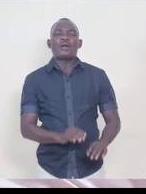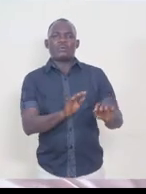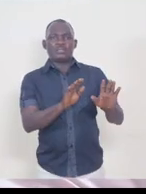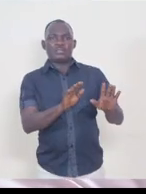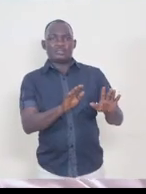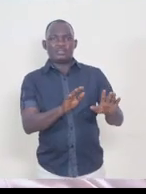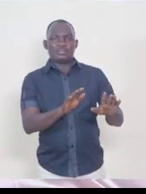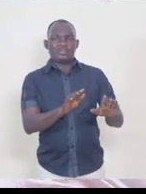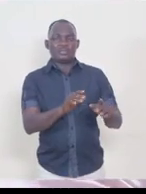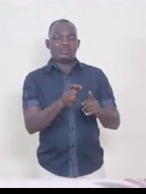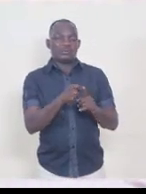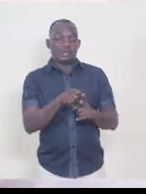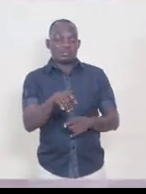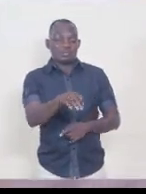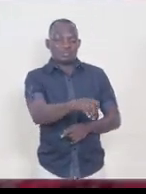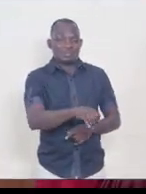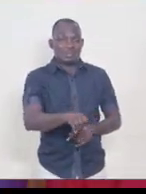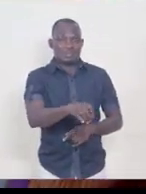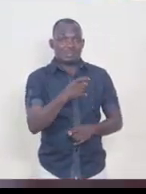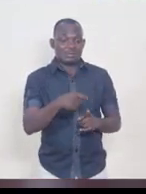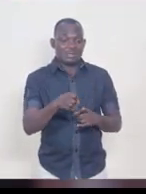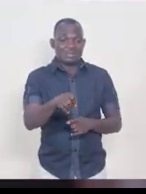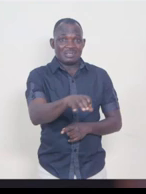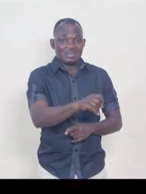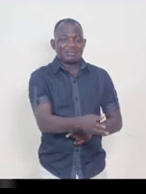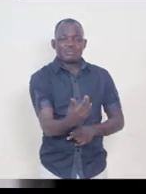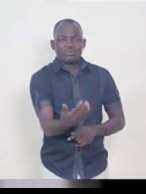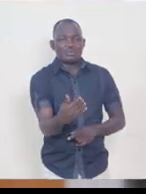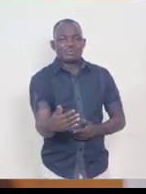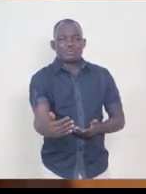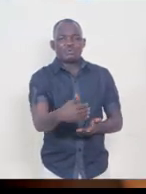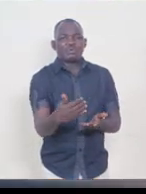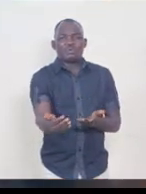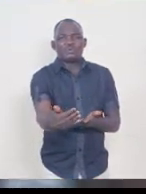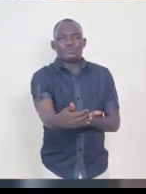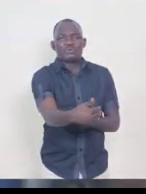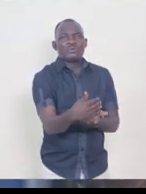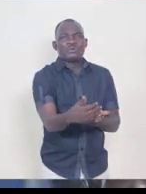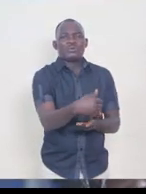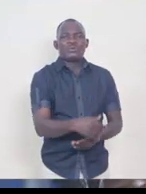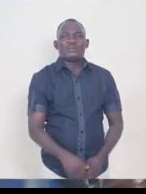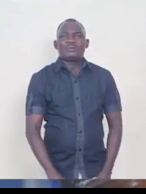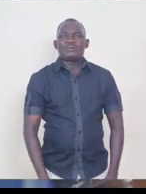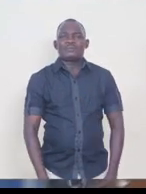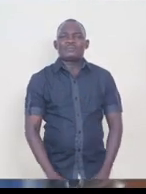Wait, you have some rice. Clean it.